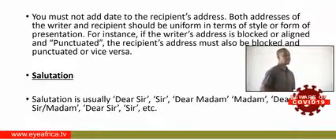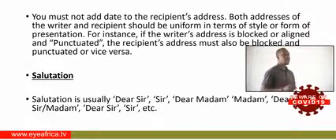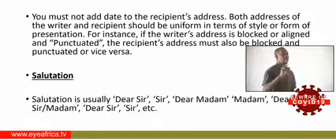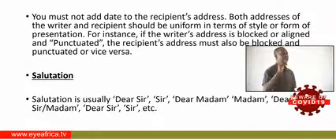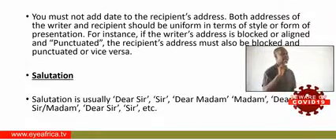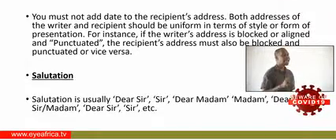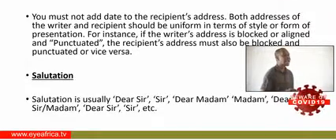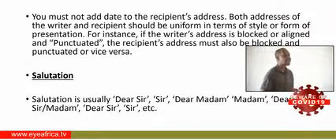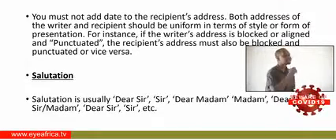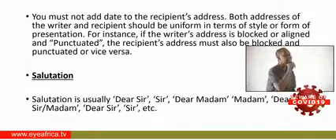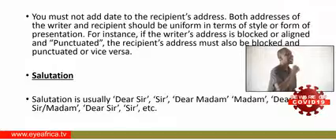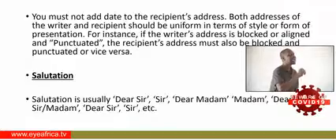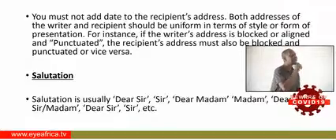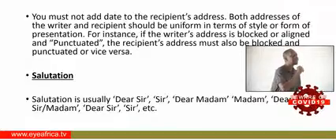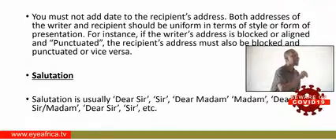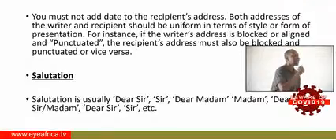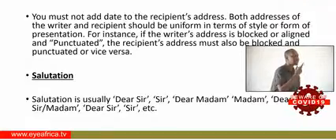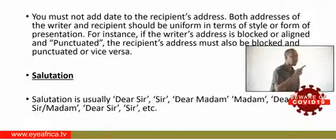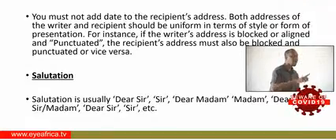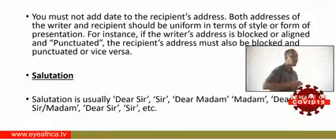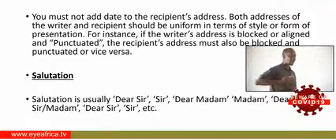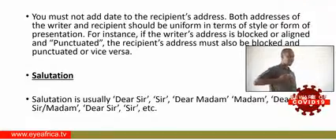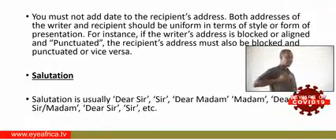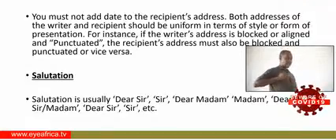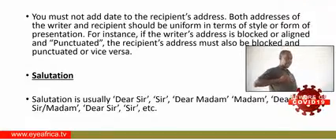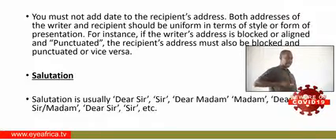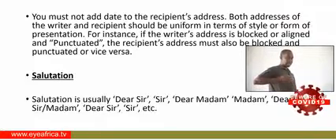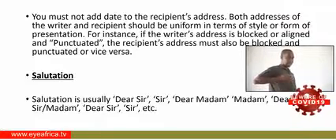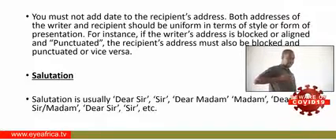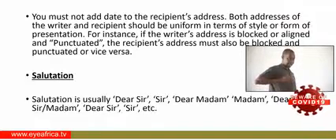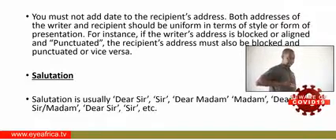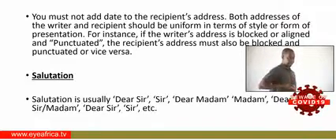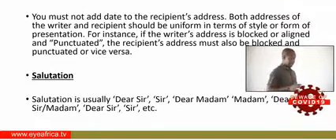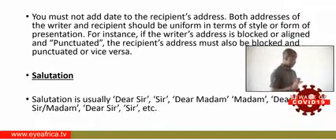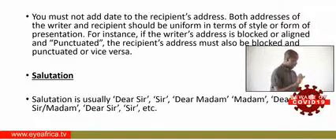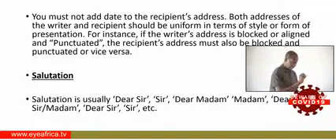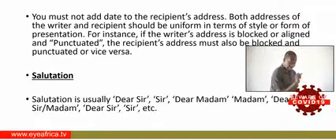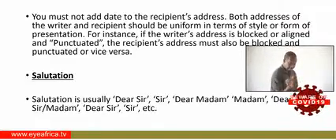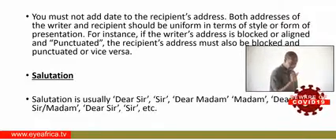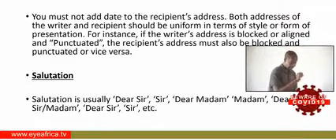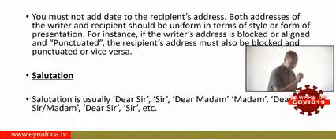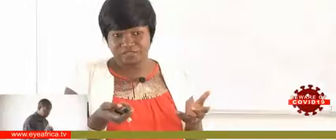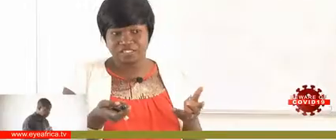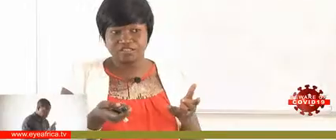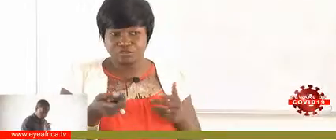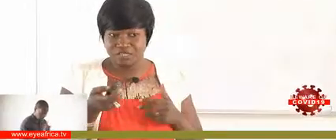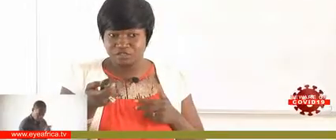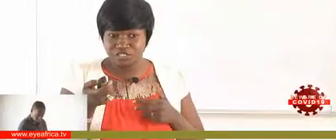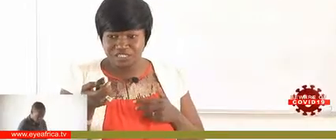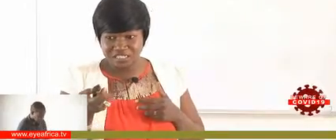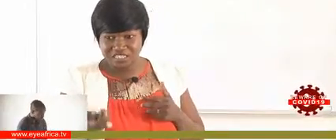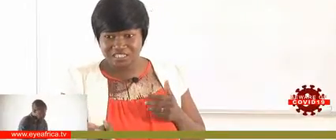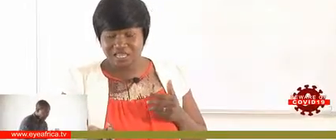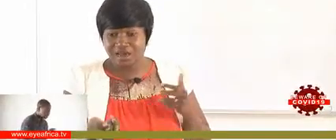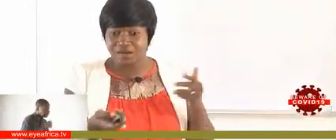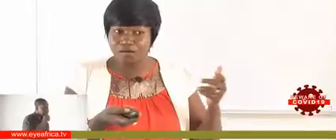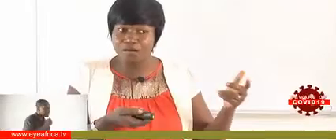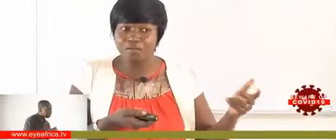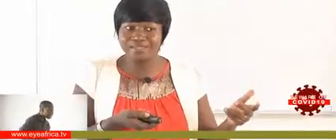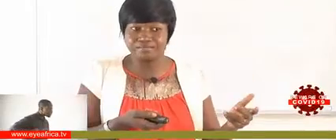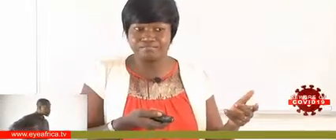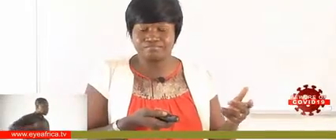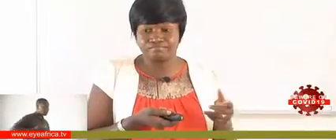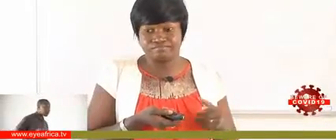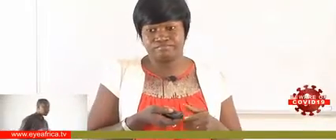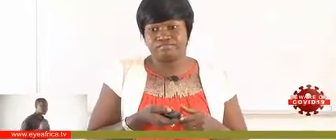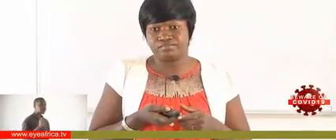dear sir or madam, as in when you don't know the gender of the person, you may use dear sir